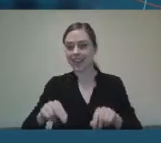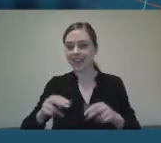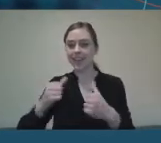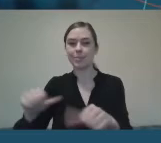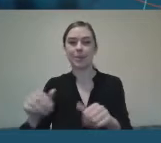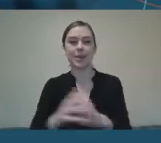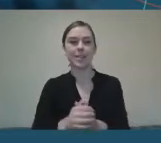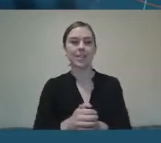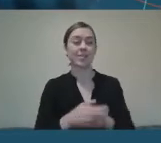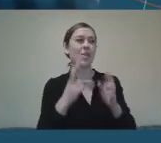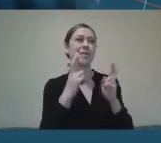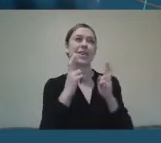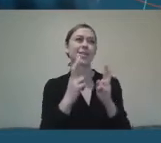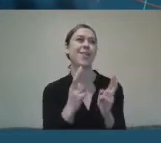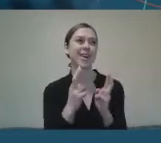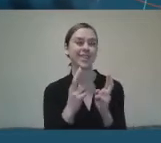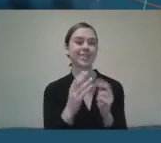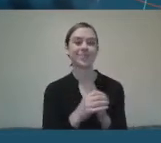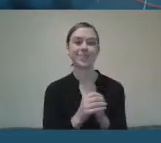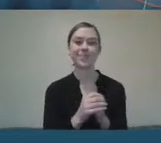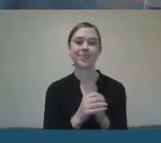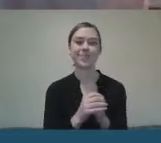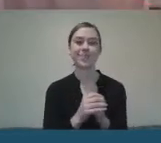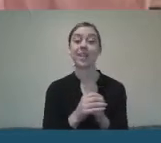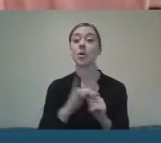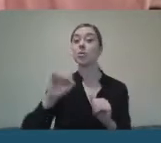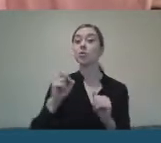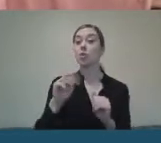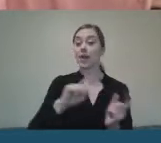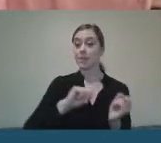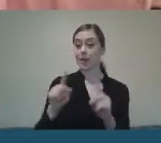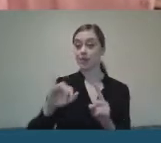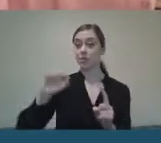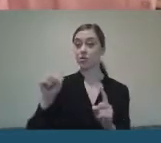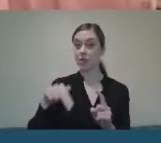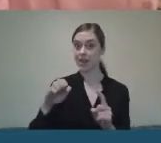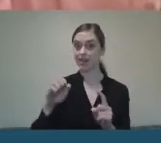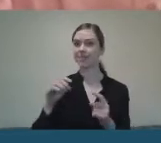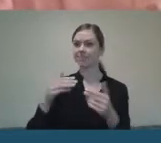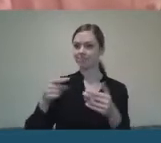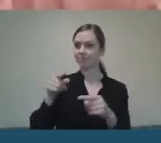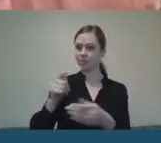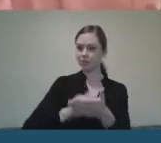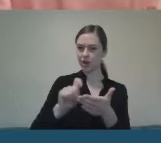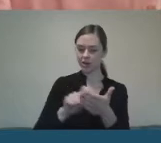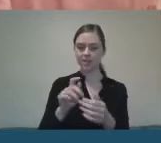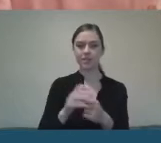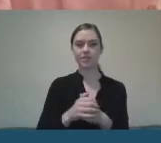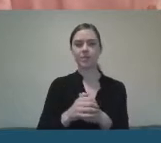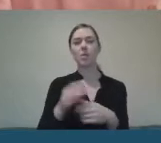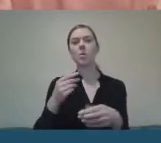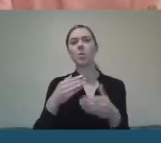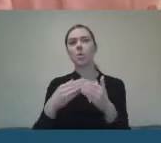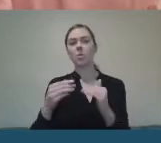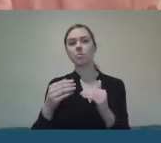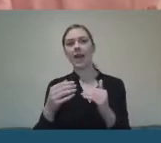just for a few minutes now, because obviously Joanne is a journalist. From where you've been able to look at things